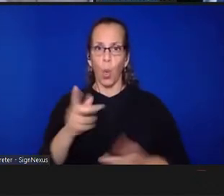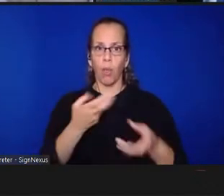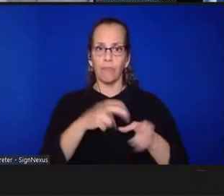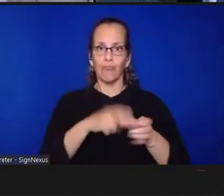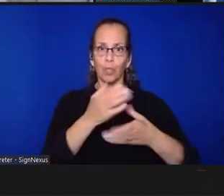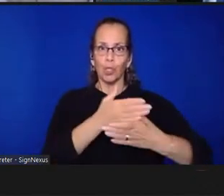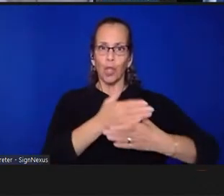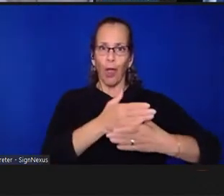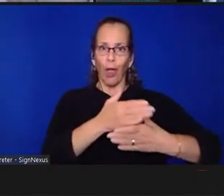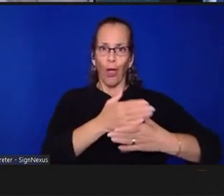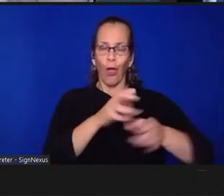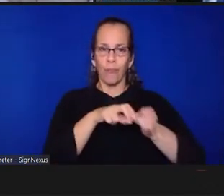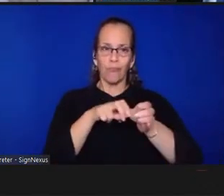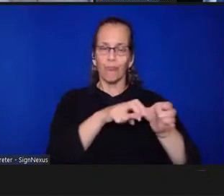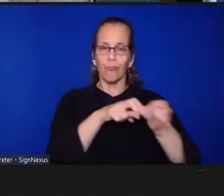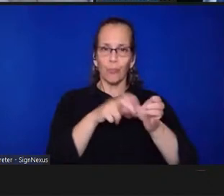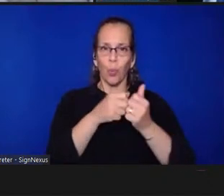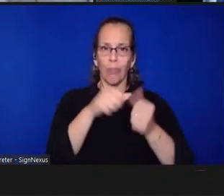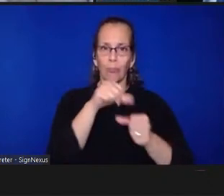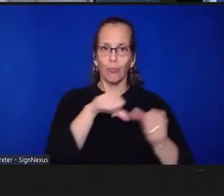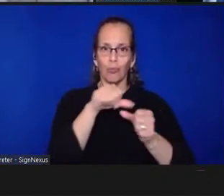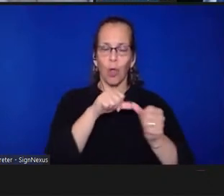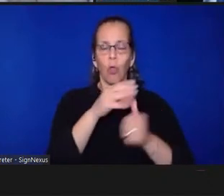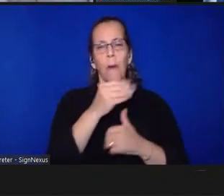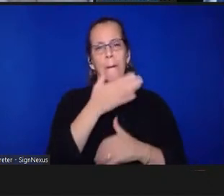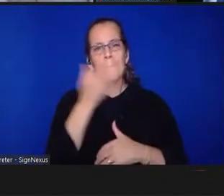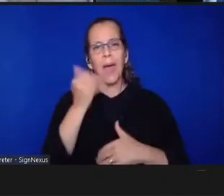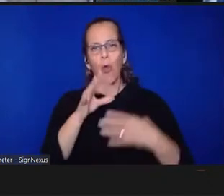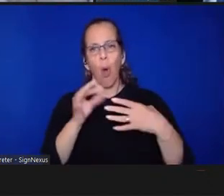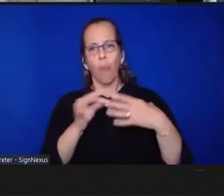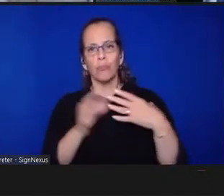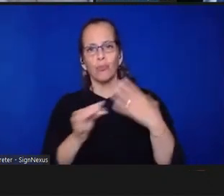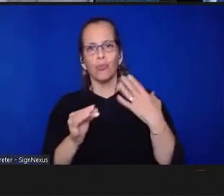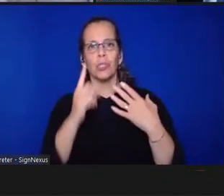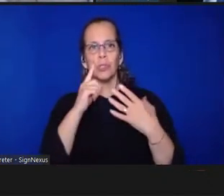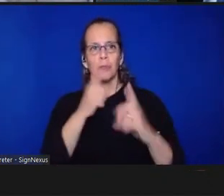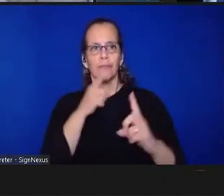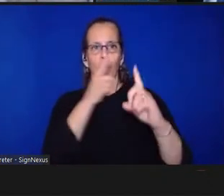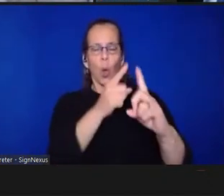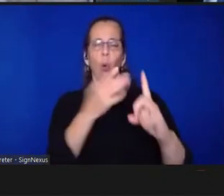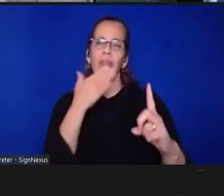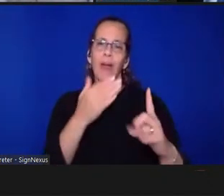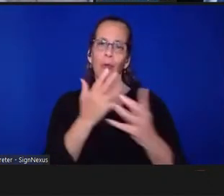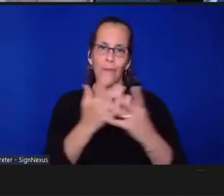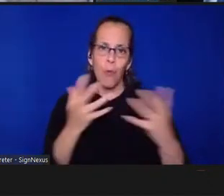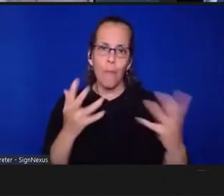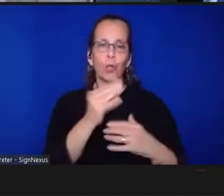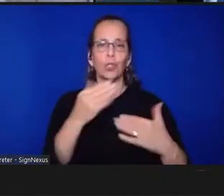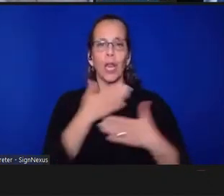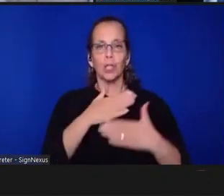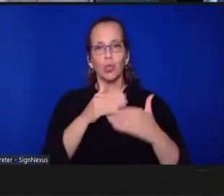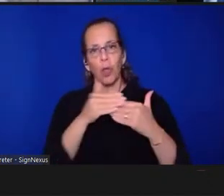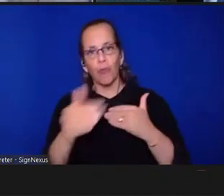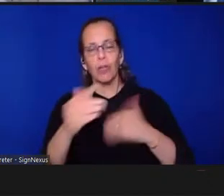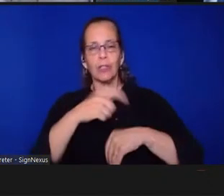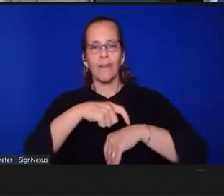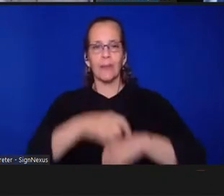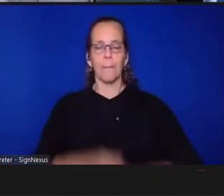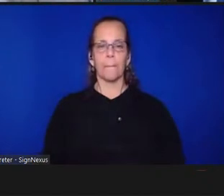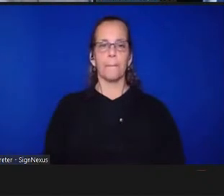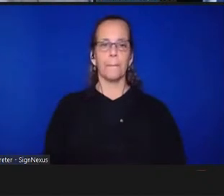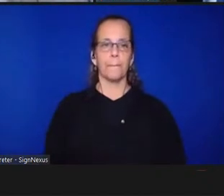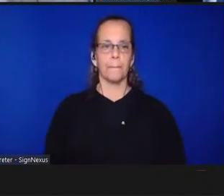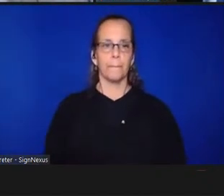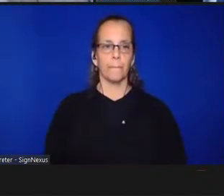congestion costs or at least giving better Alternatives and incentives that would achieve similar goals thank you very much and enjoy the rest of your time here